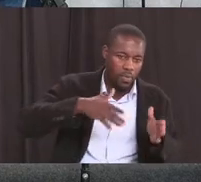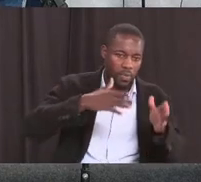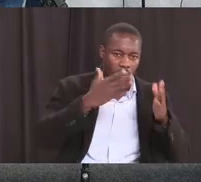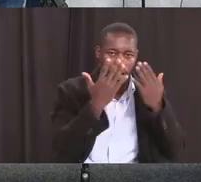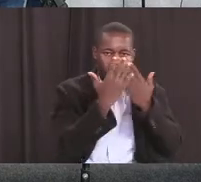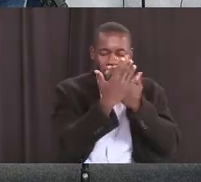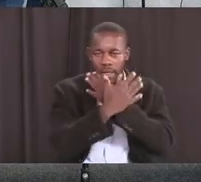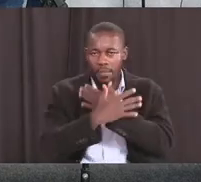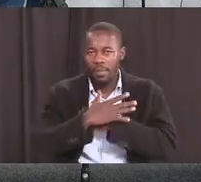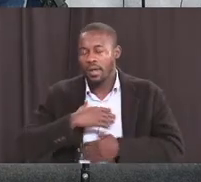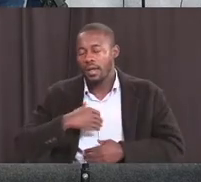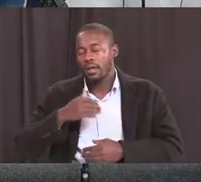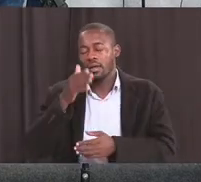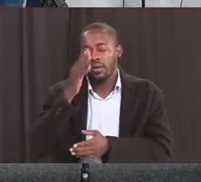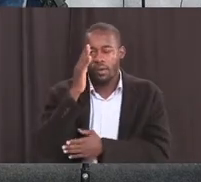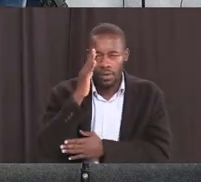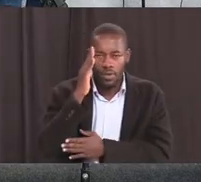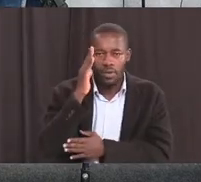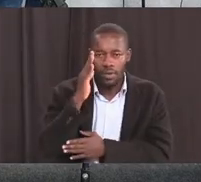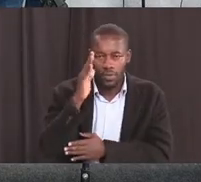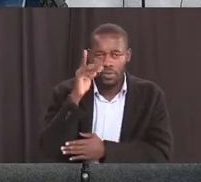God, that is who you